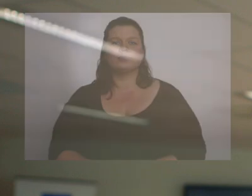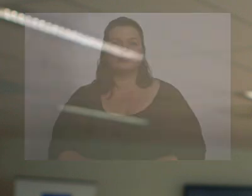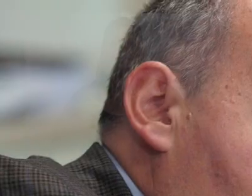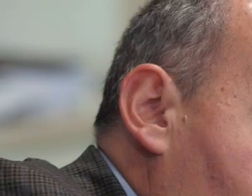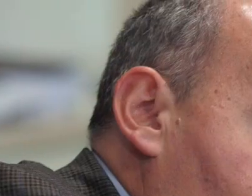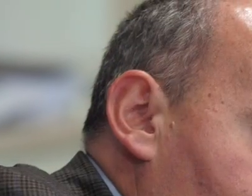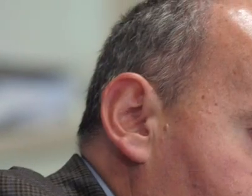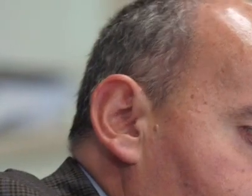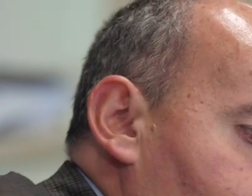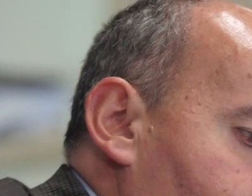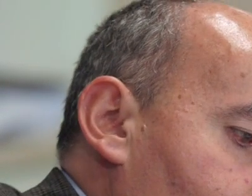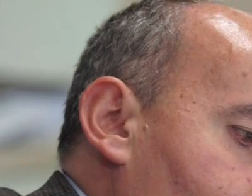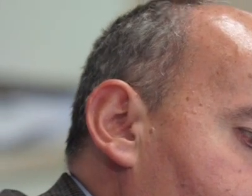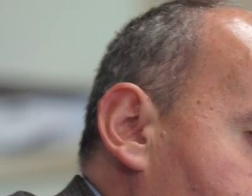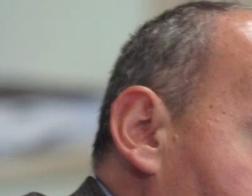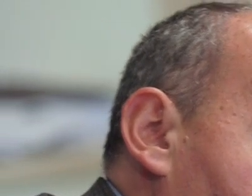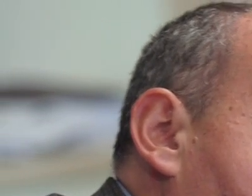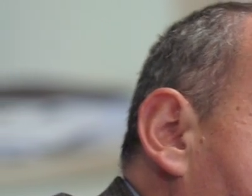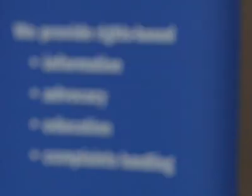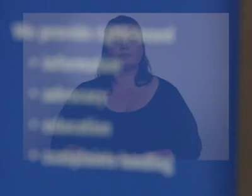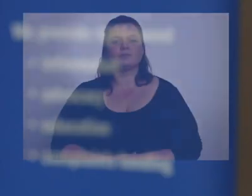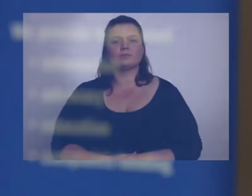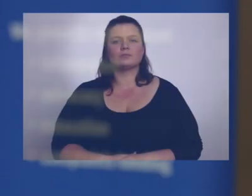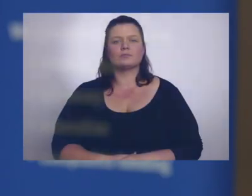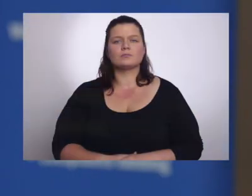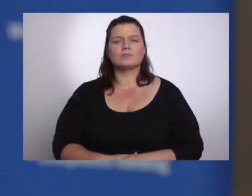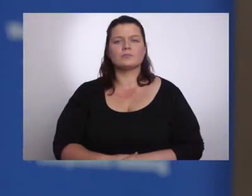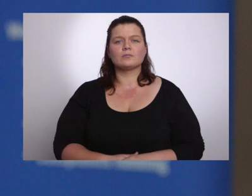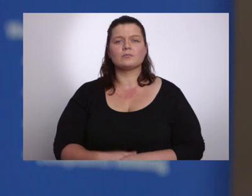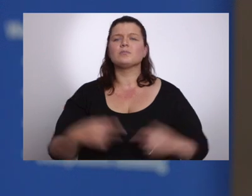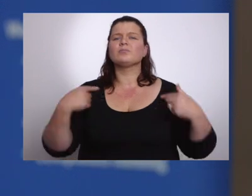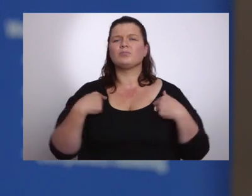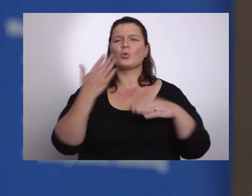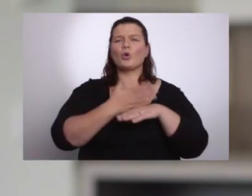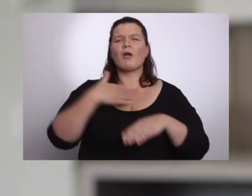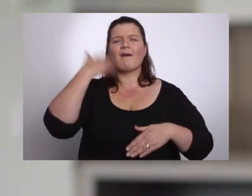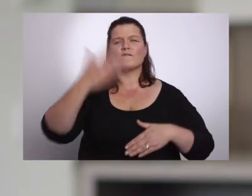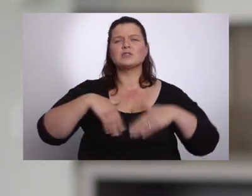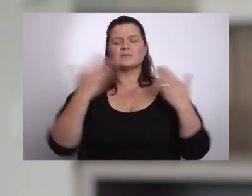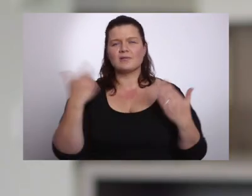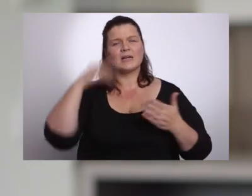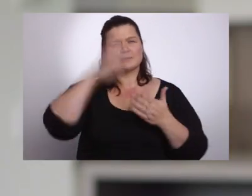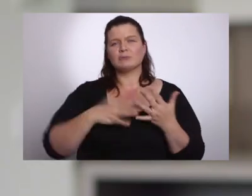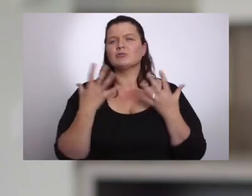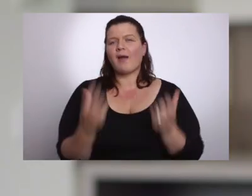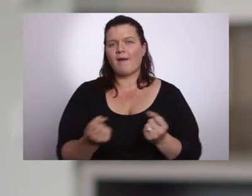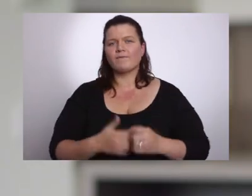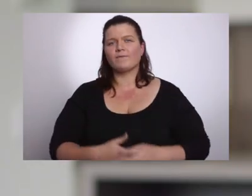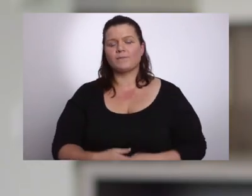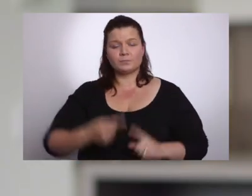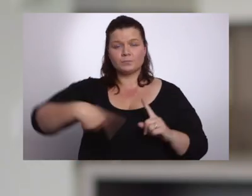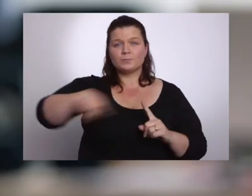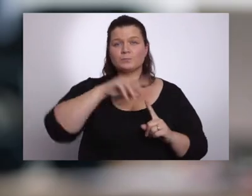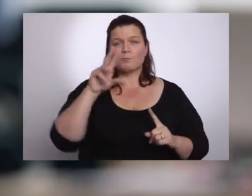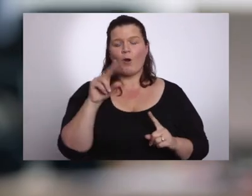across. Craig. I work in this space every day, but those 12 jurors are completely new. And